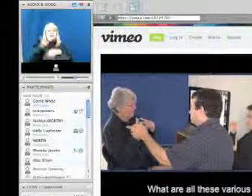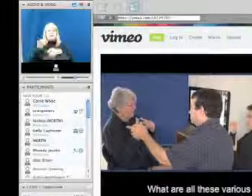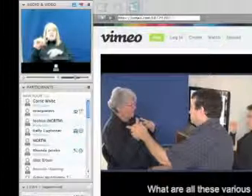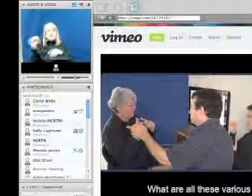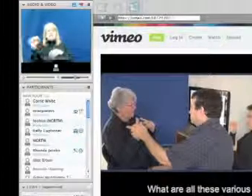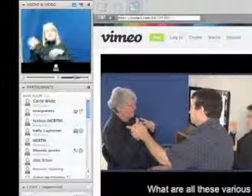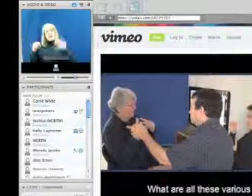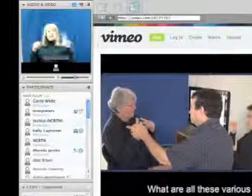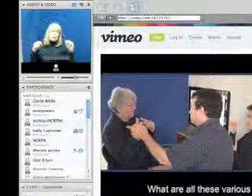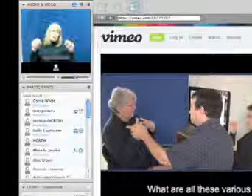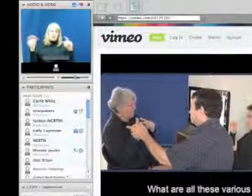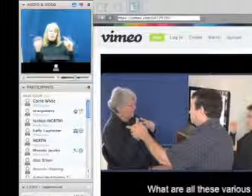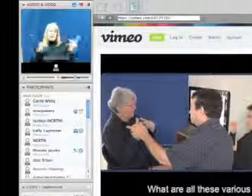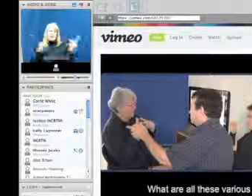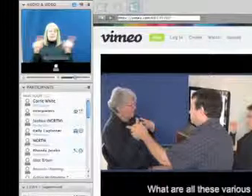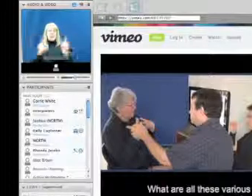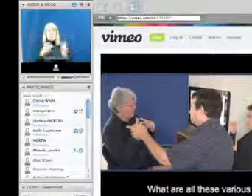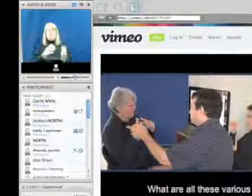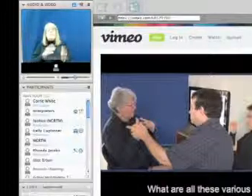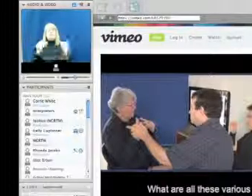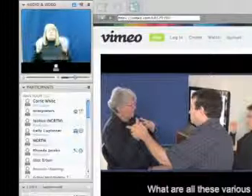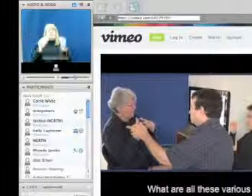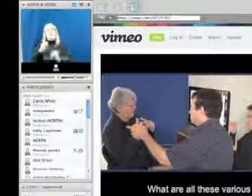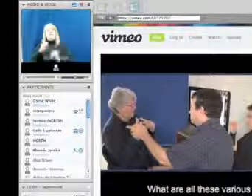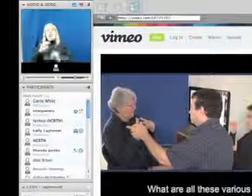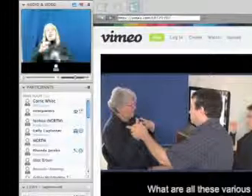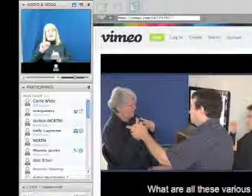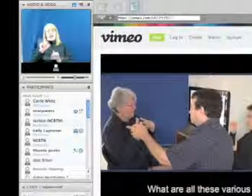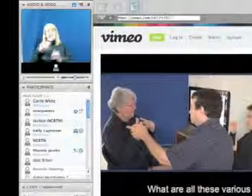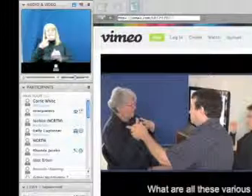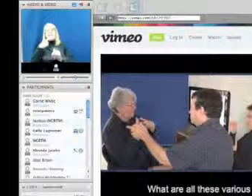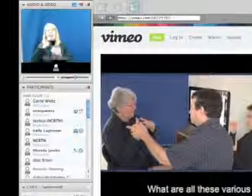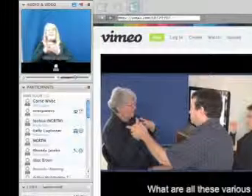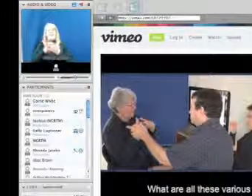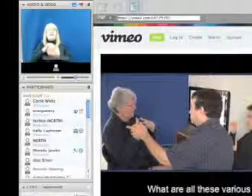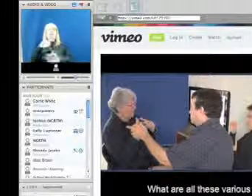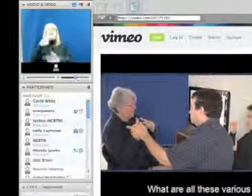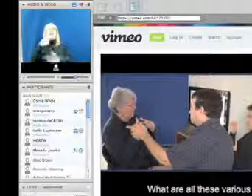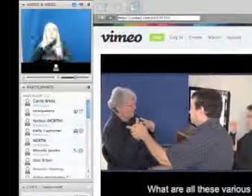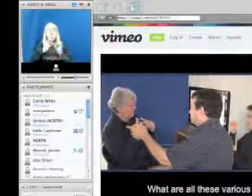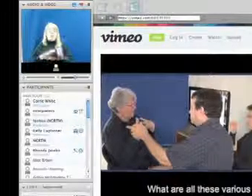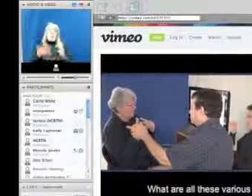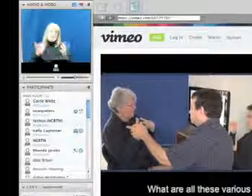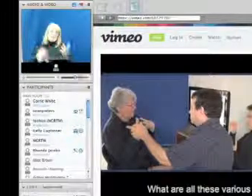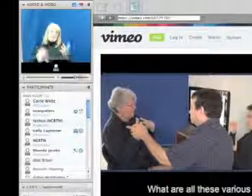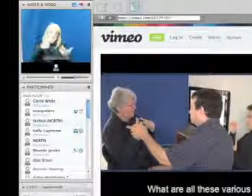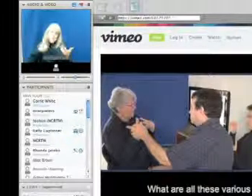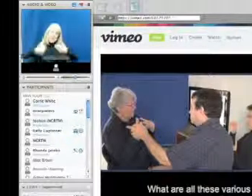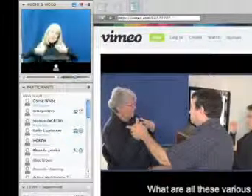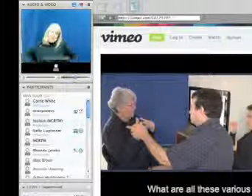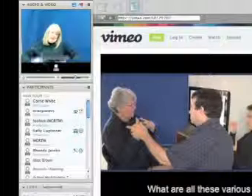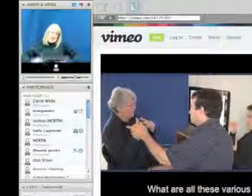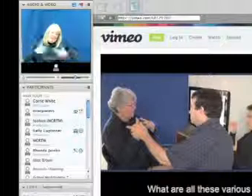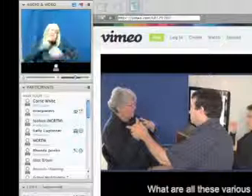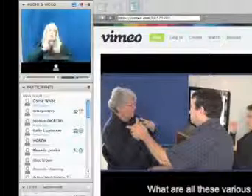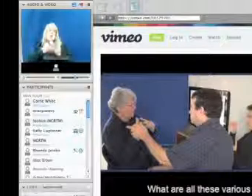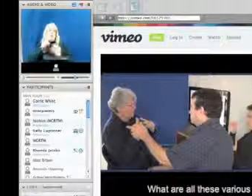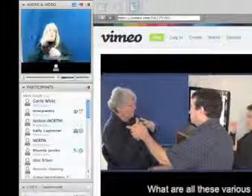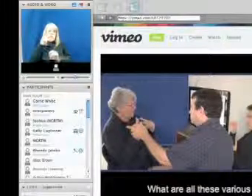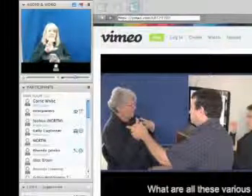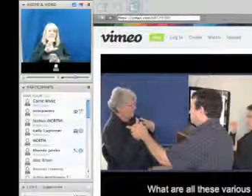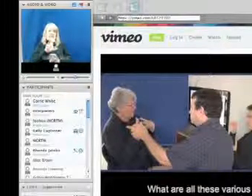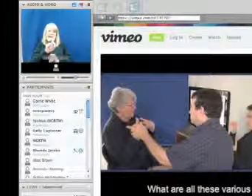And Cindy says the hearing interpreter, and that's yours truly, by the way, is interpreting to a CDI, and the CDI is interpreting to a deafblind